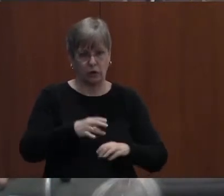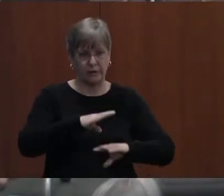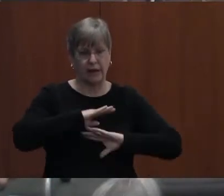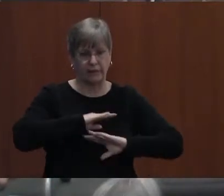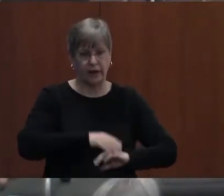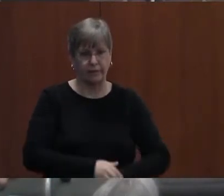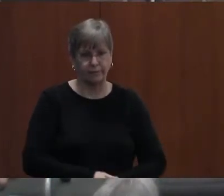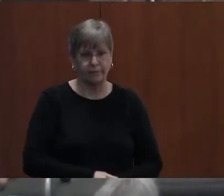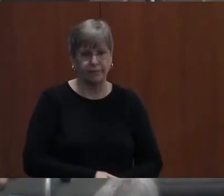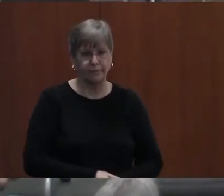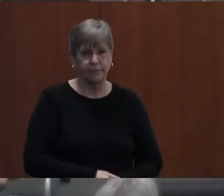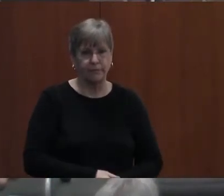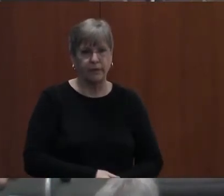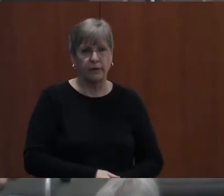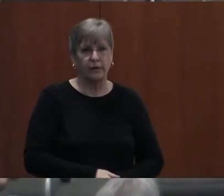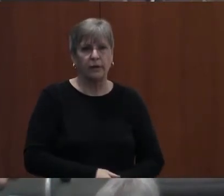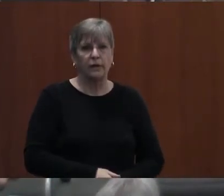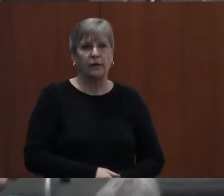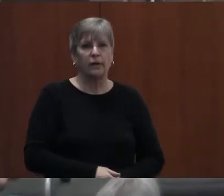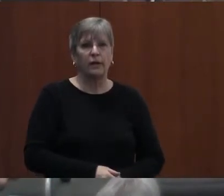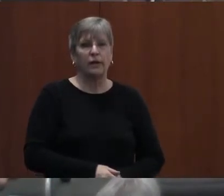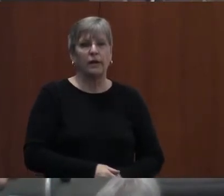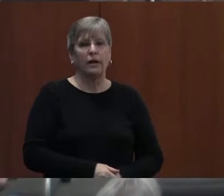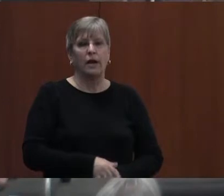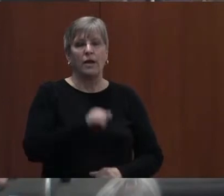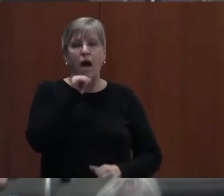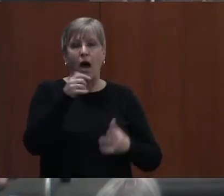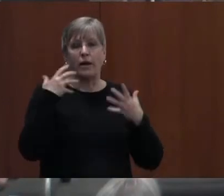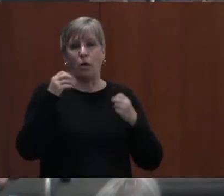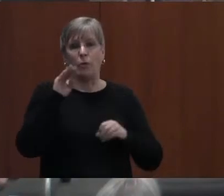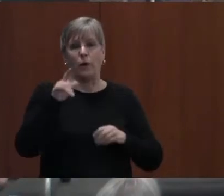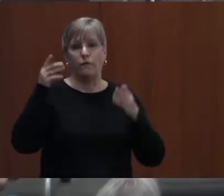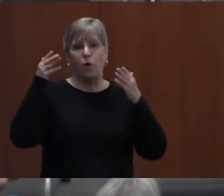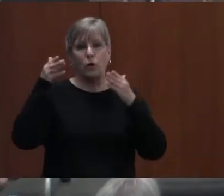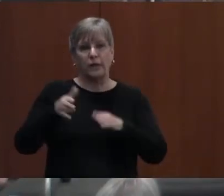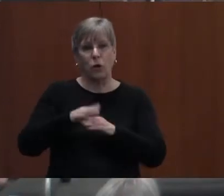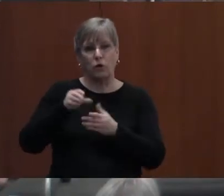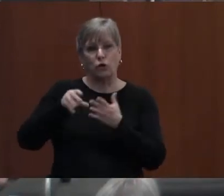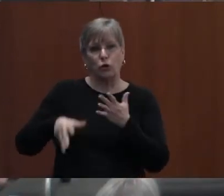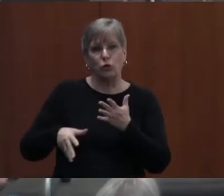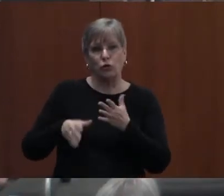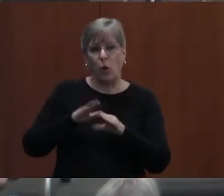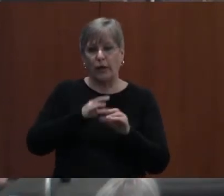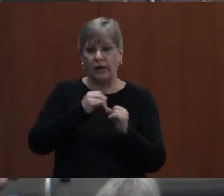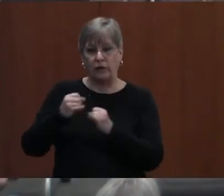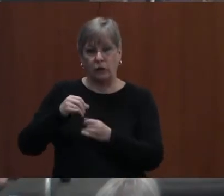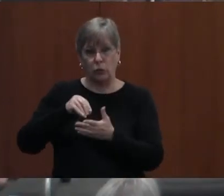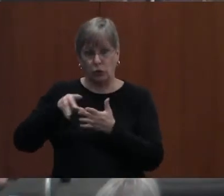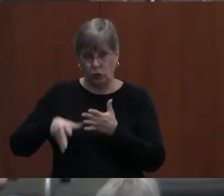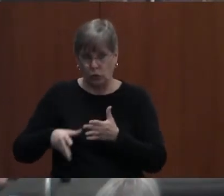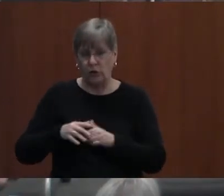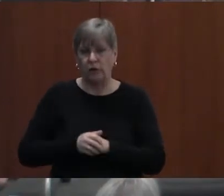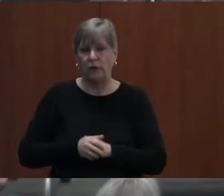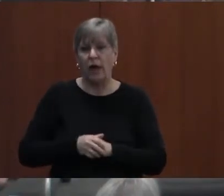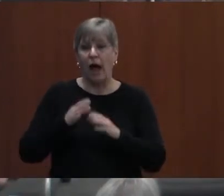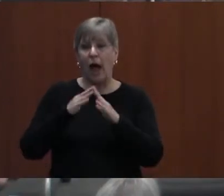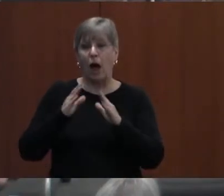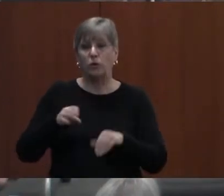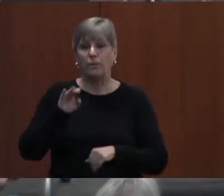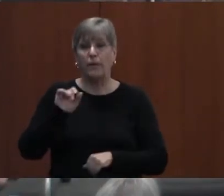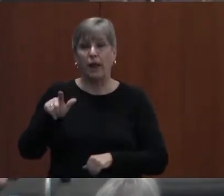meet. And a non-health bill that focuses on an individual student is House